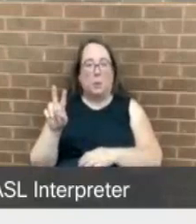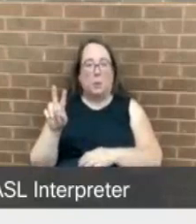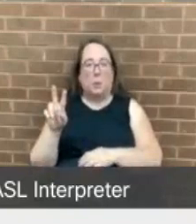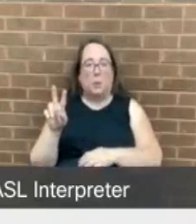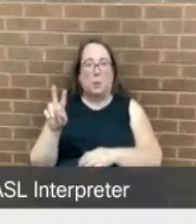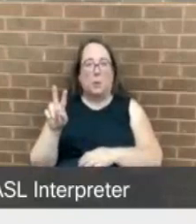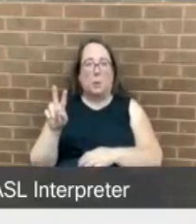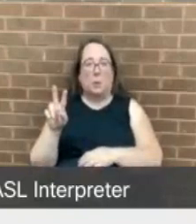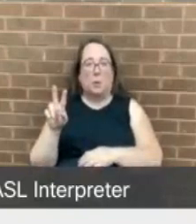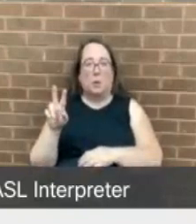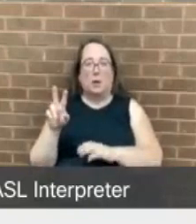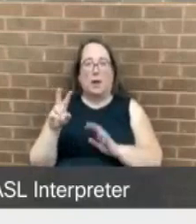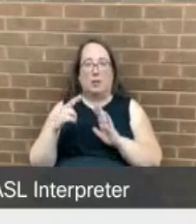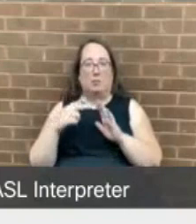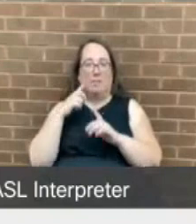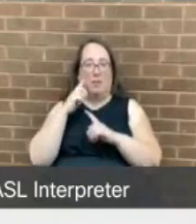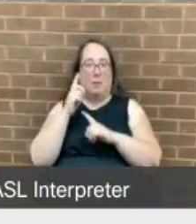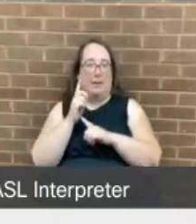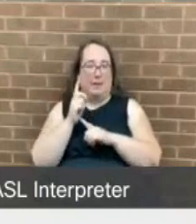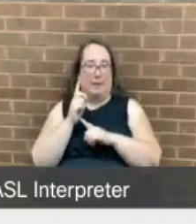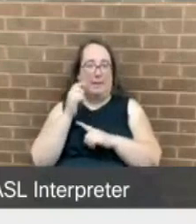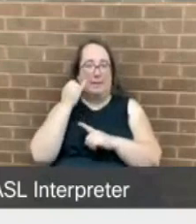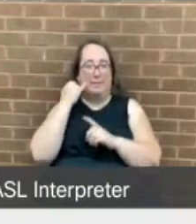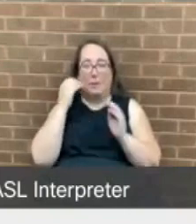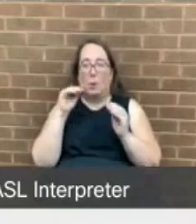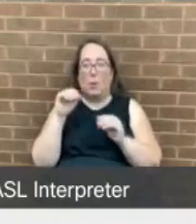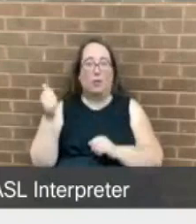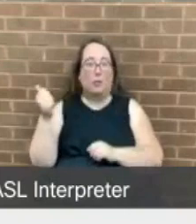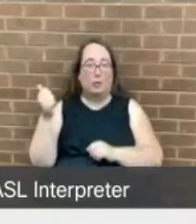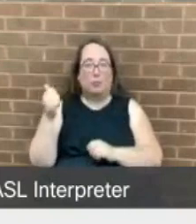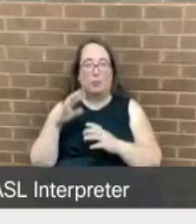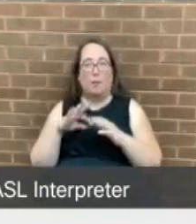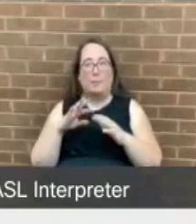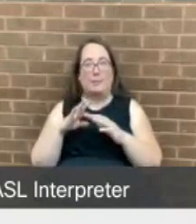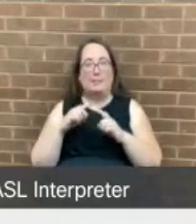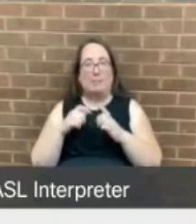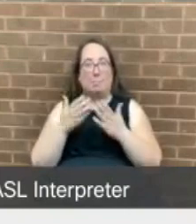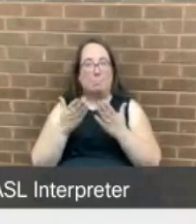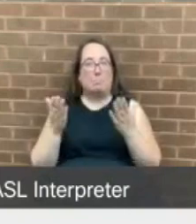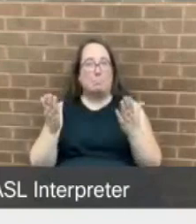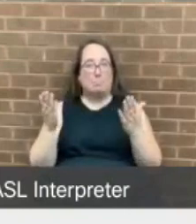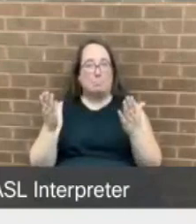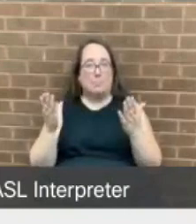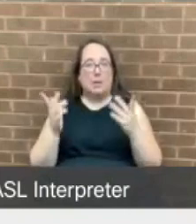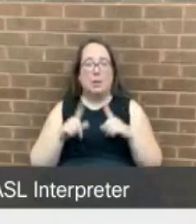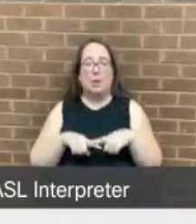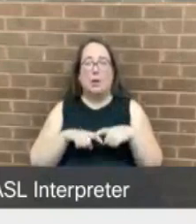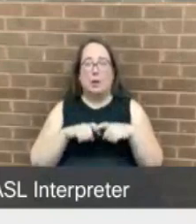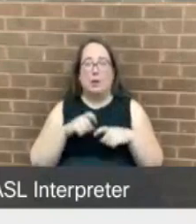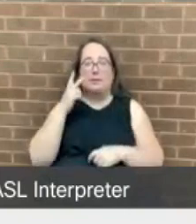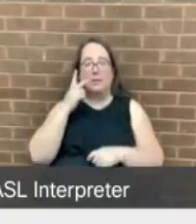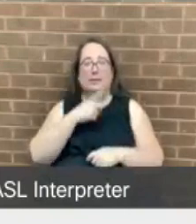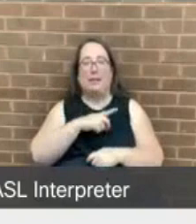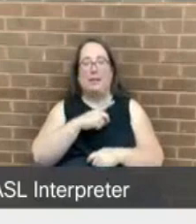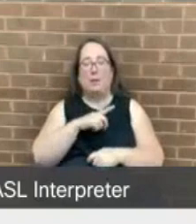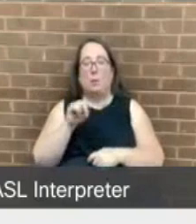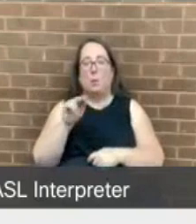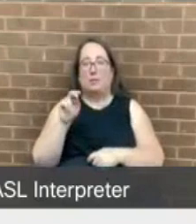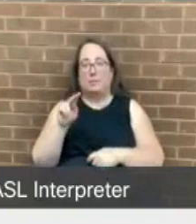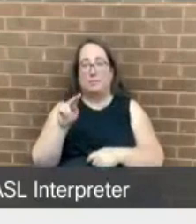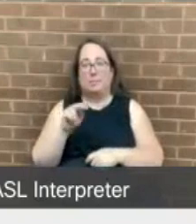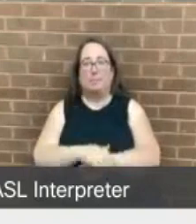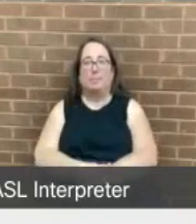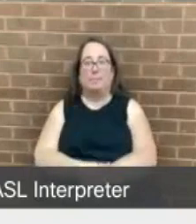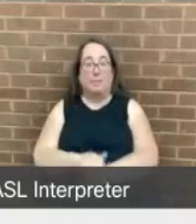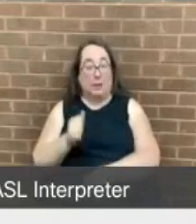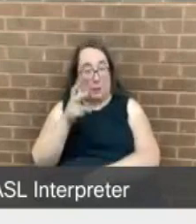I can jump to just for a minute if we don't have any other comments from elected officials. So again, I'll pause and I see Delegate Watson. Can